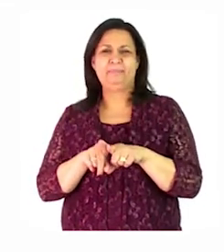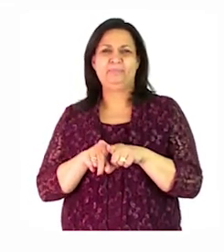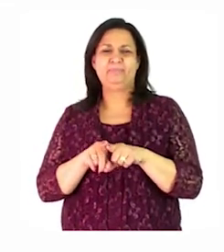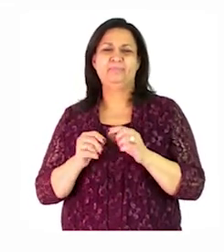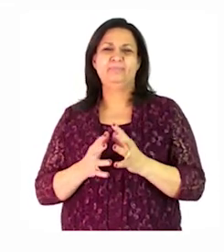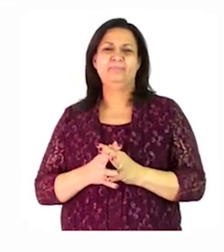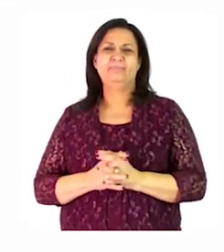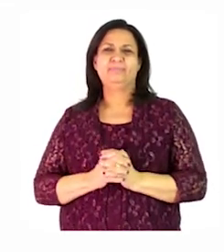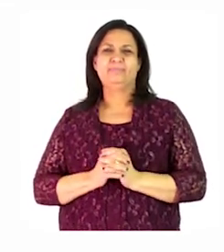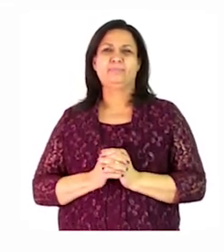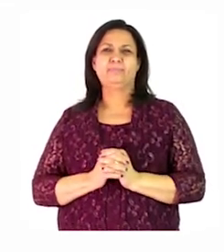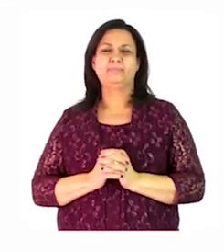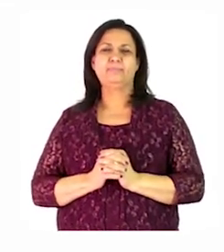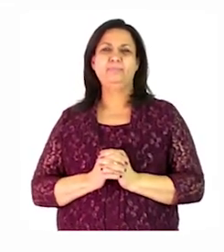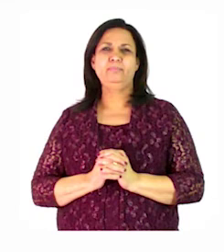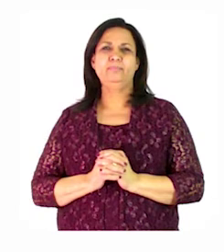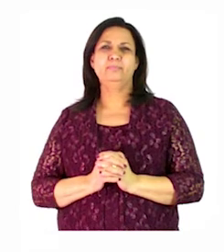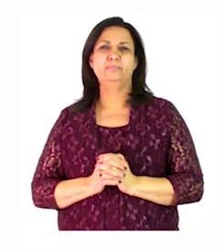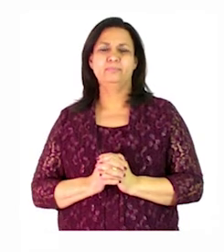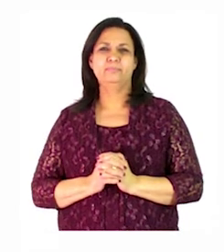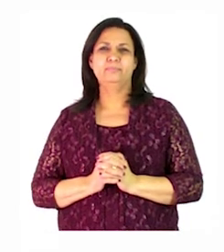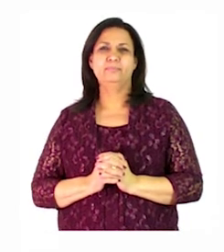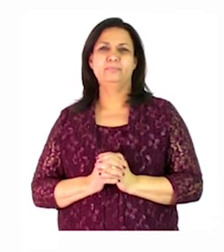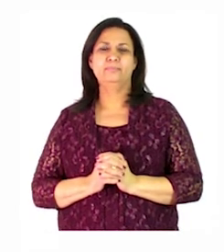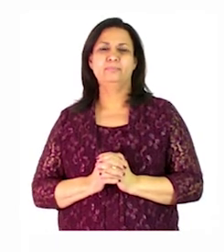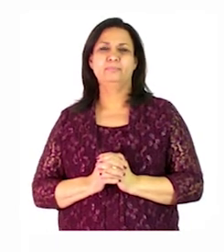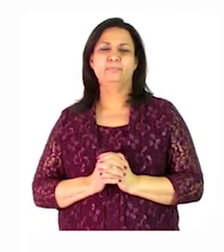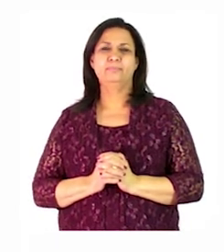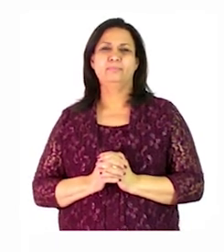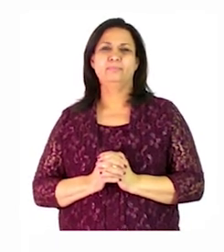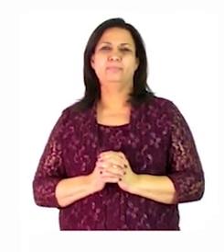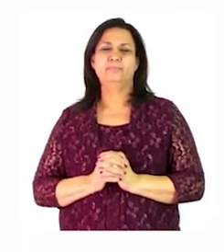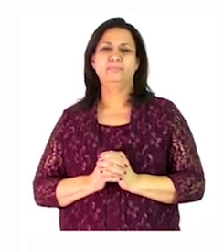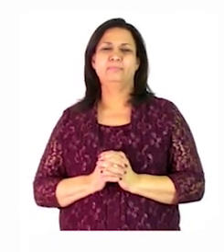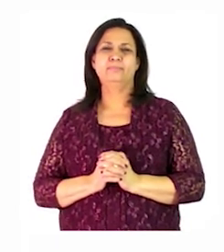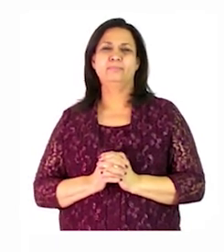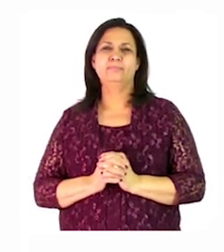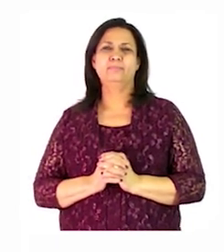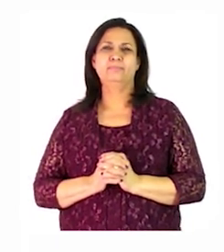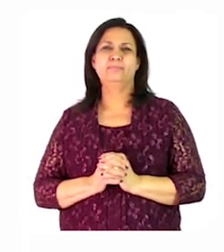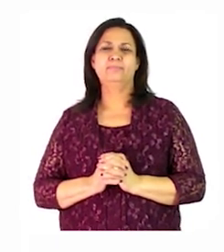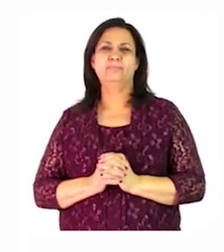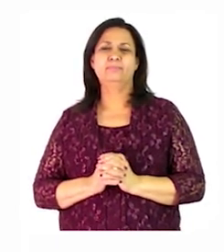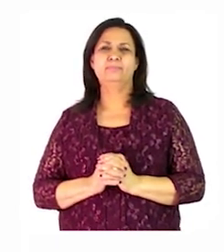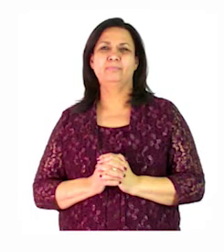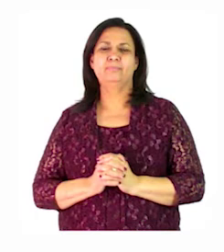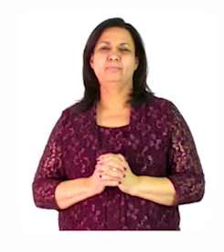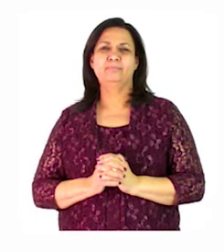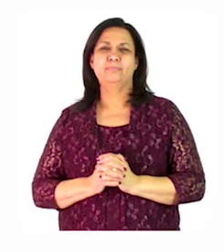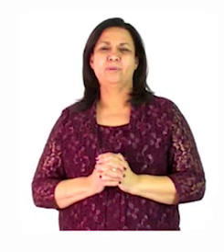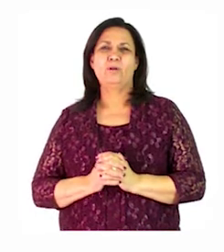through, but you have to find out the rest. The one common